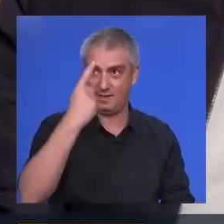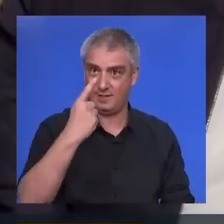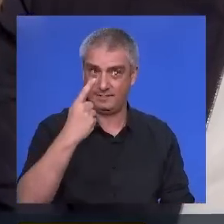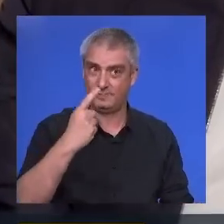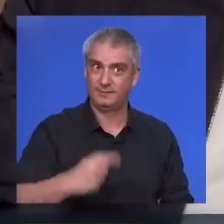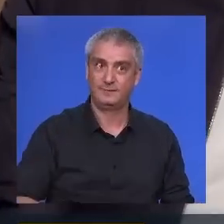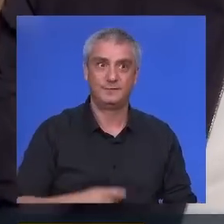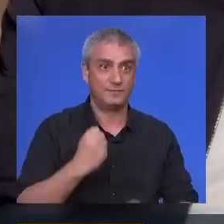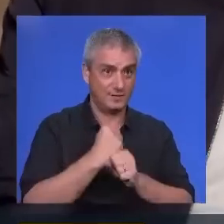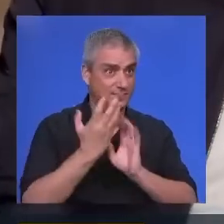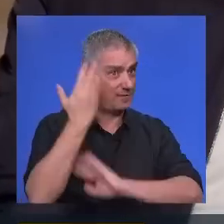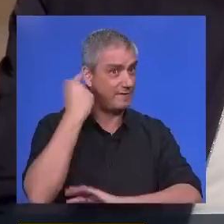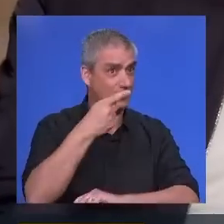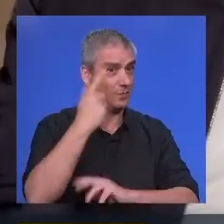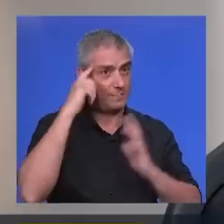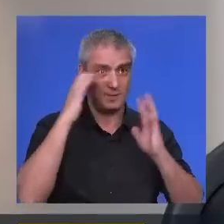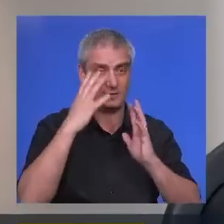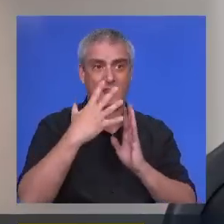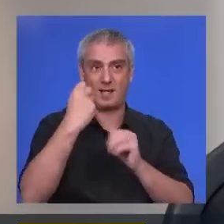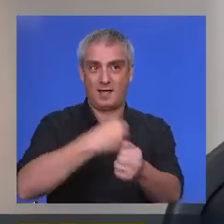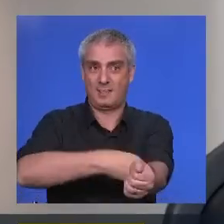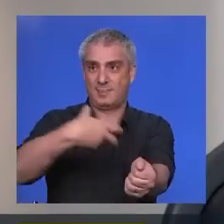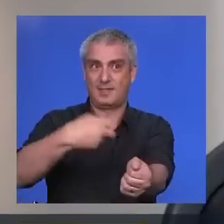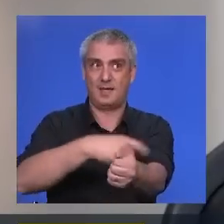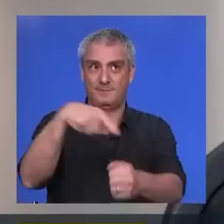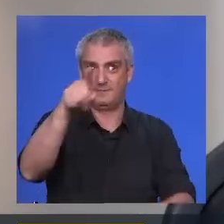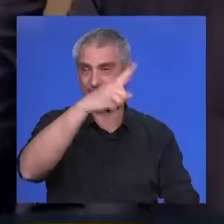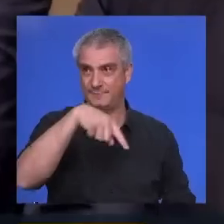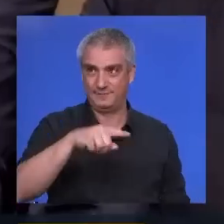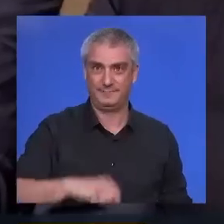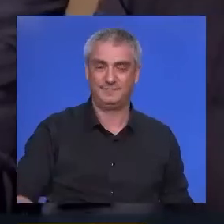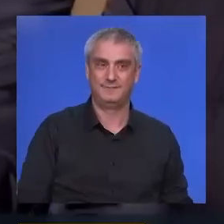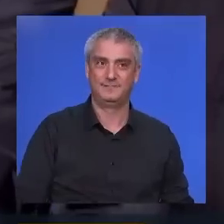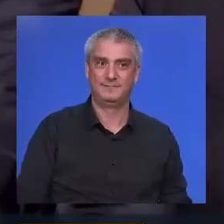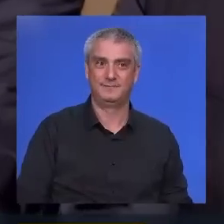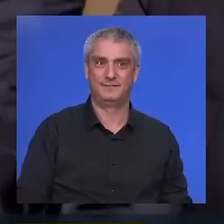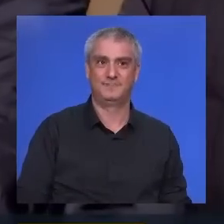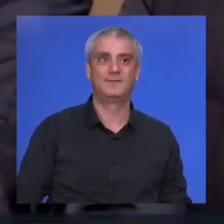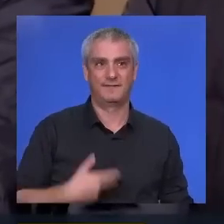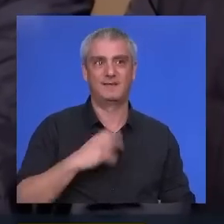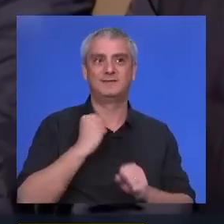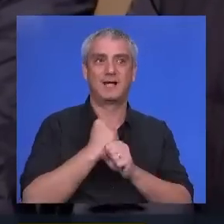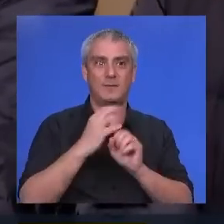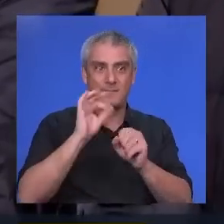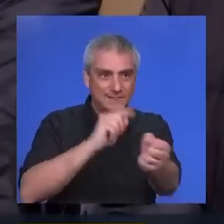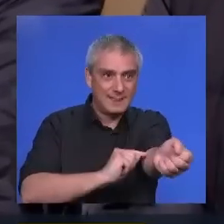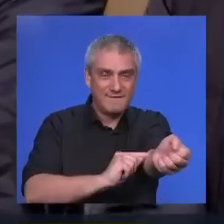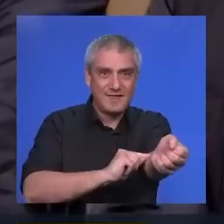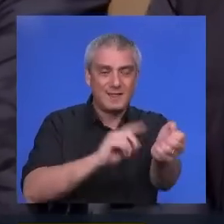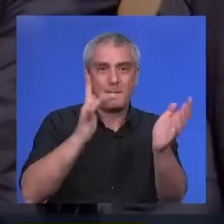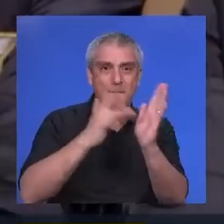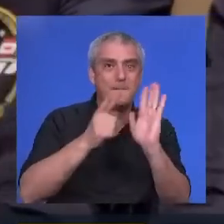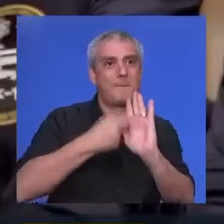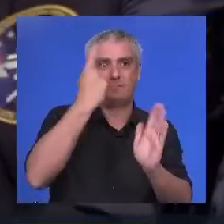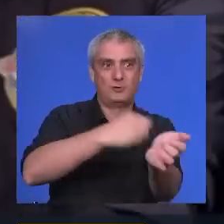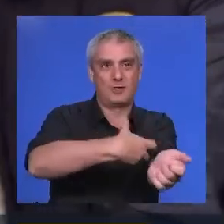before? Talk have about you being nervous when I took Barry's blood. And I was made sure I found that vein on the very first stick, and it was successful.